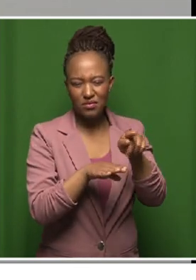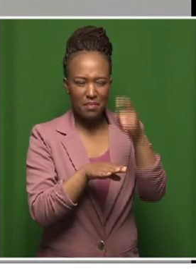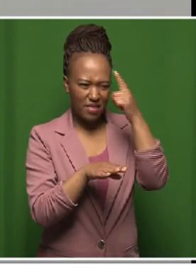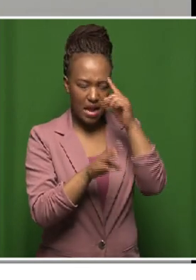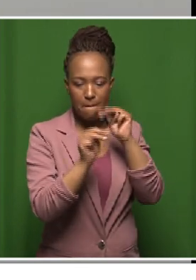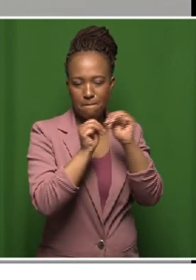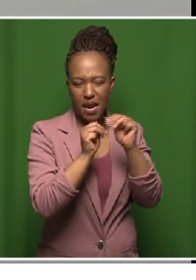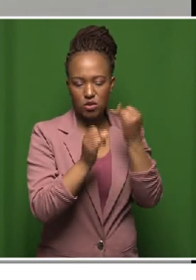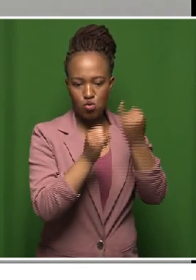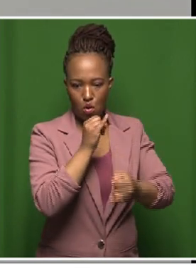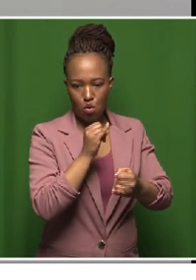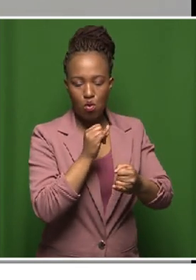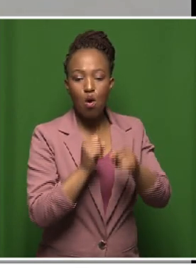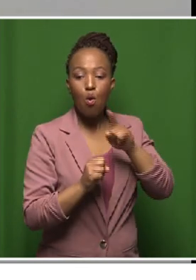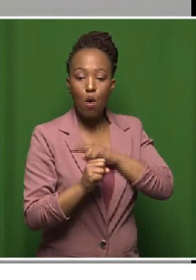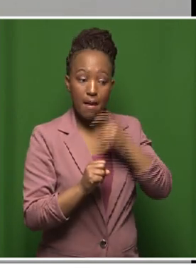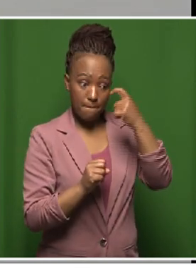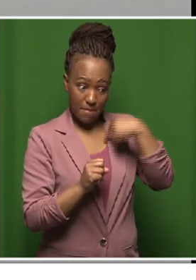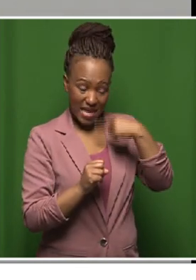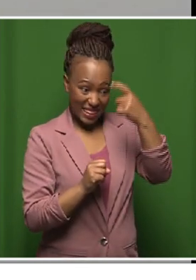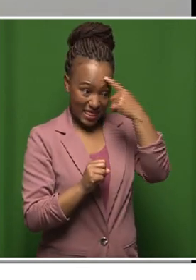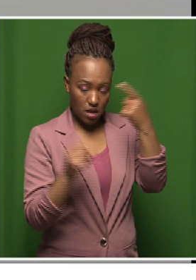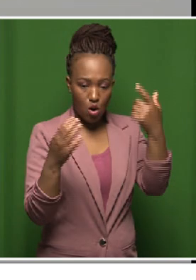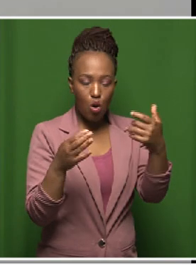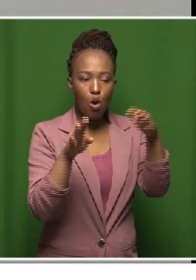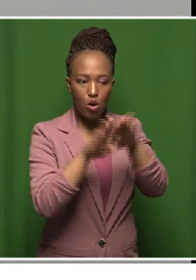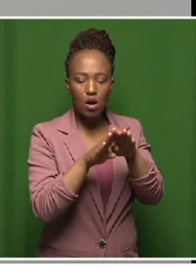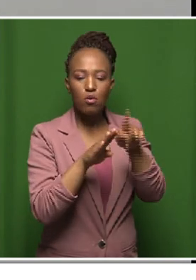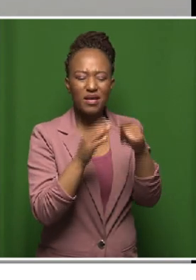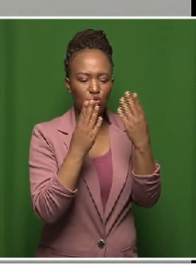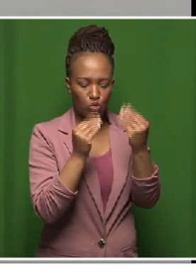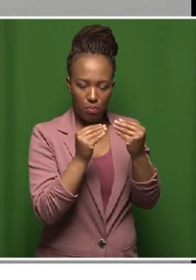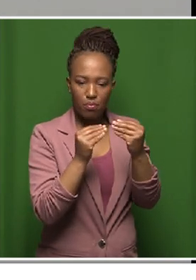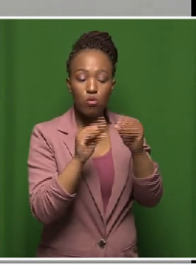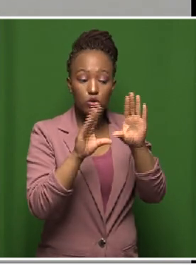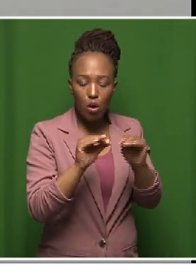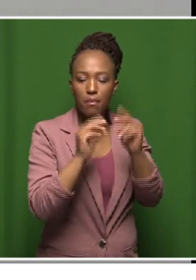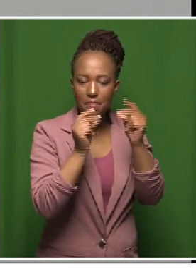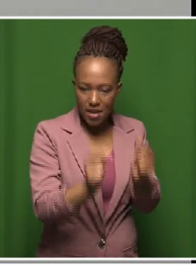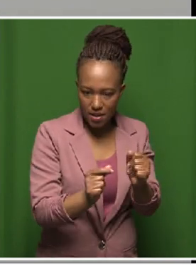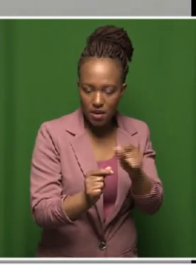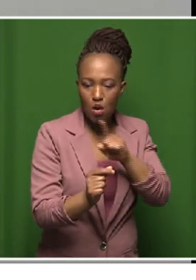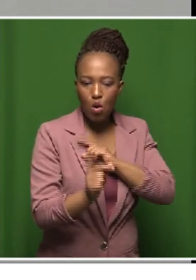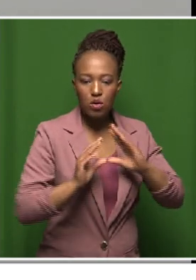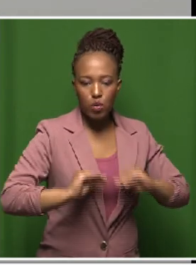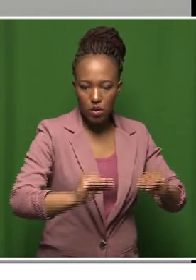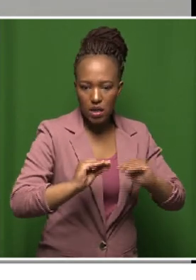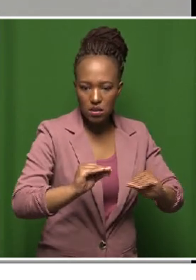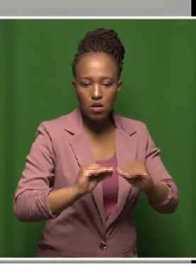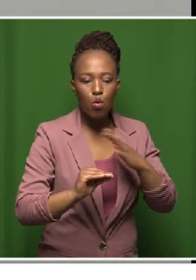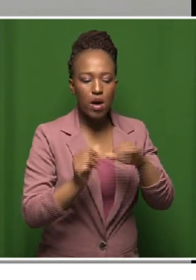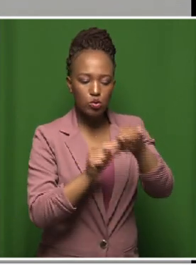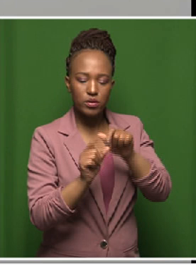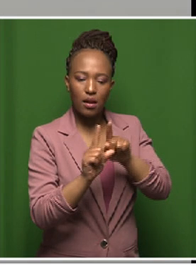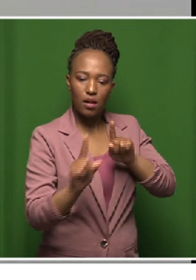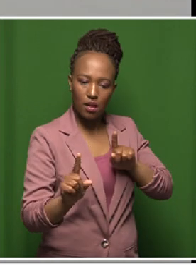think we have to stop this lockdown immediately. I think we should put a lot of emphasis on people, on educating people about the virus, social distancing and so on. But